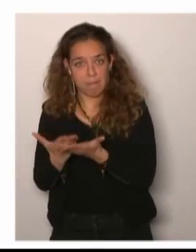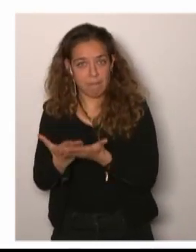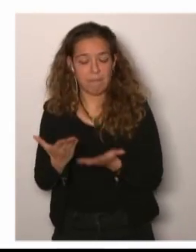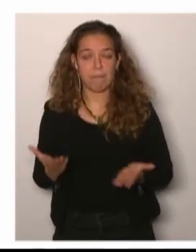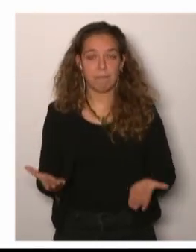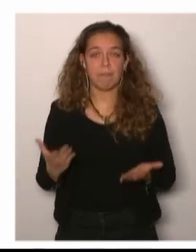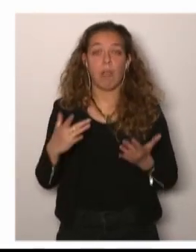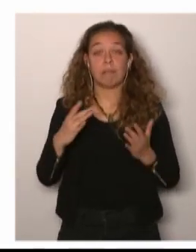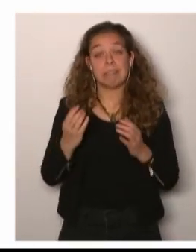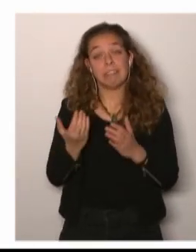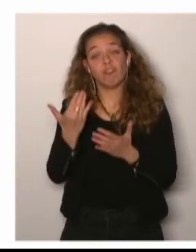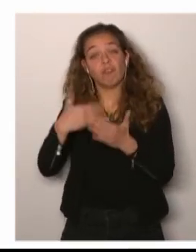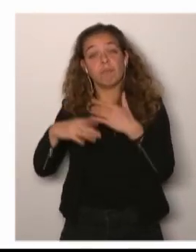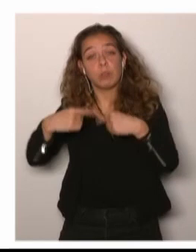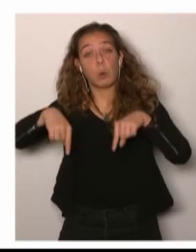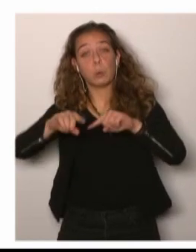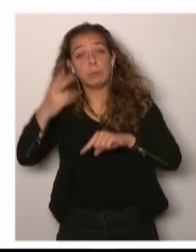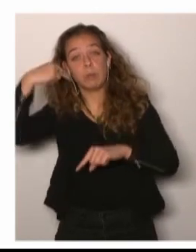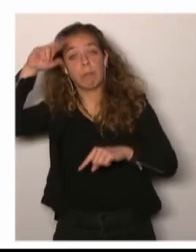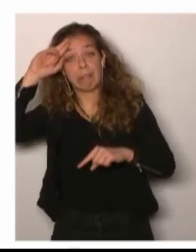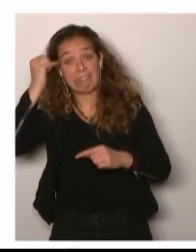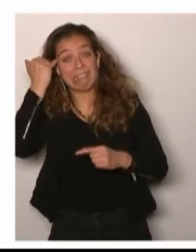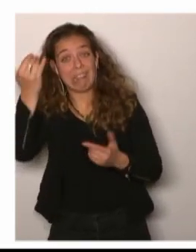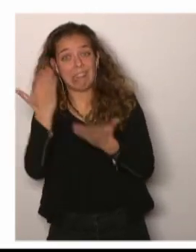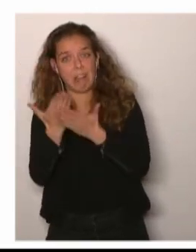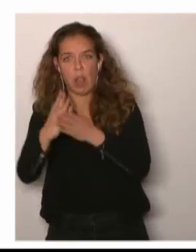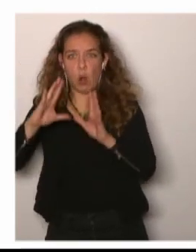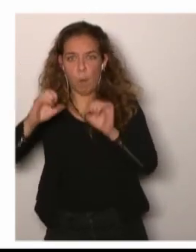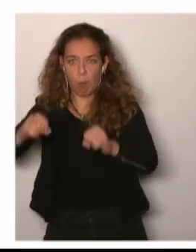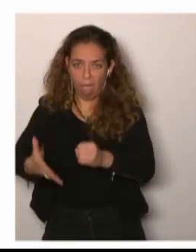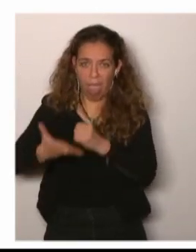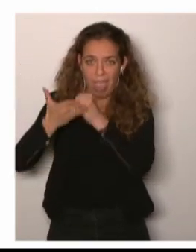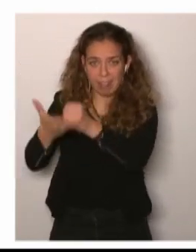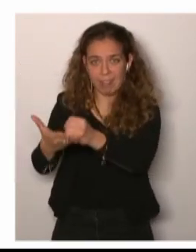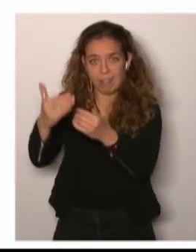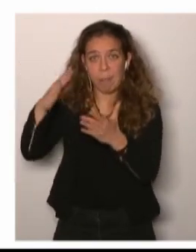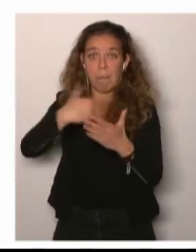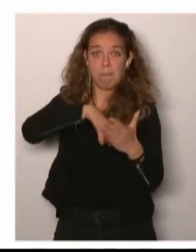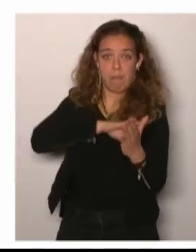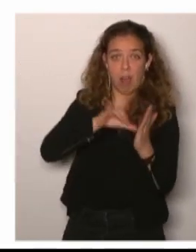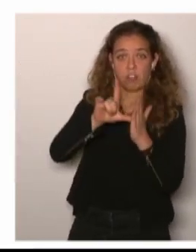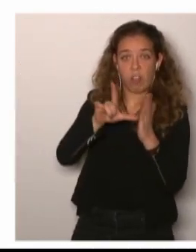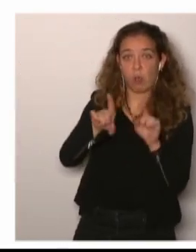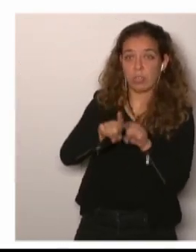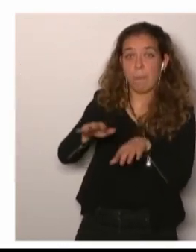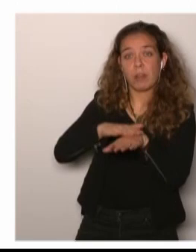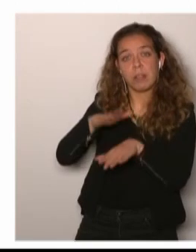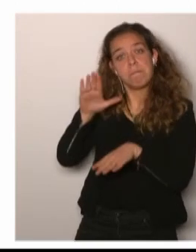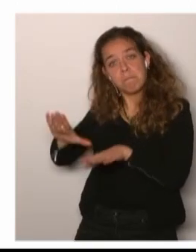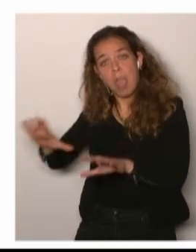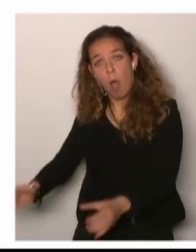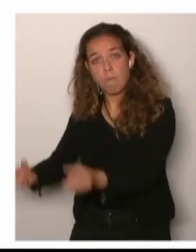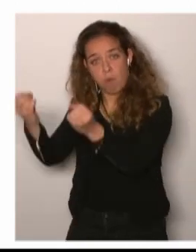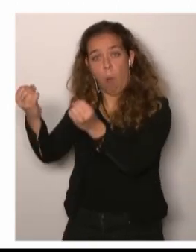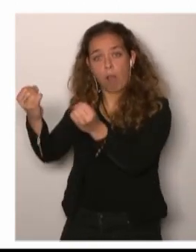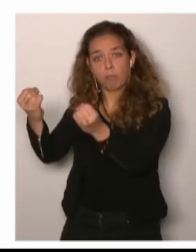pull within our legislation and our employment policy in order to make sure that cancer patients and